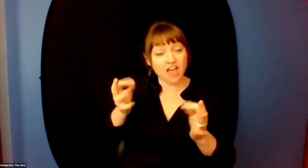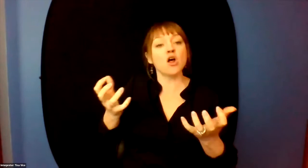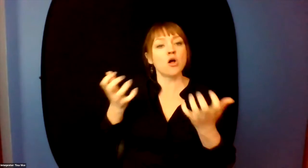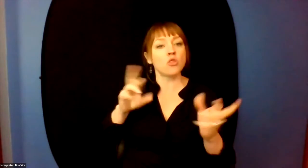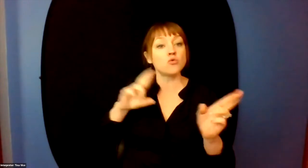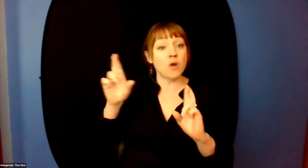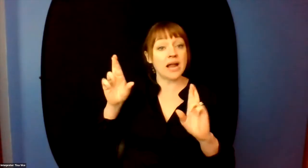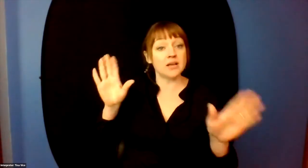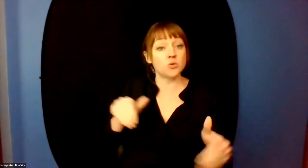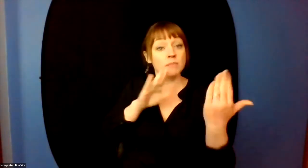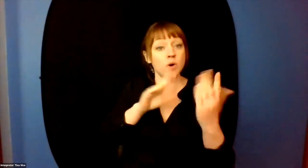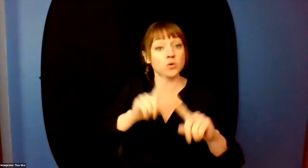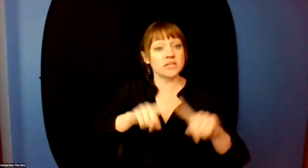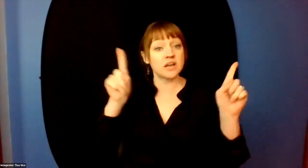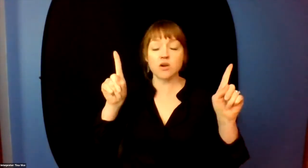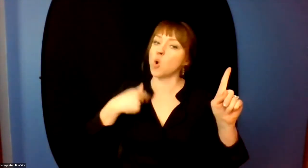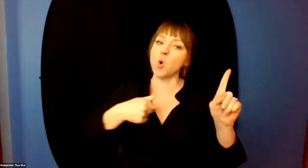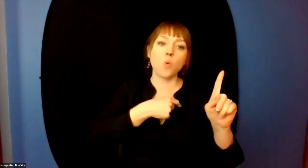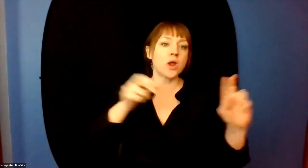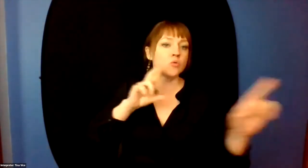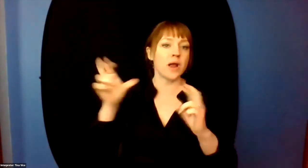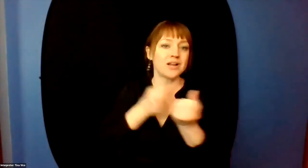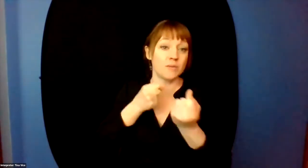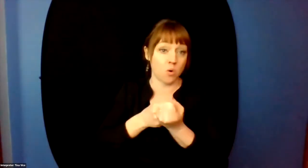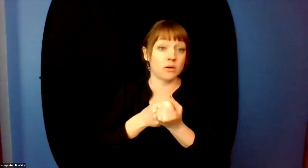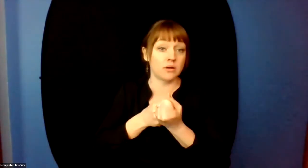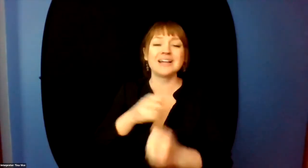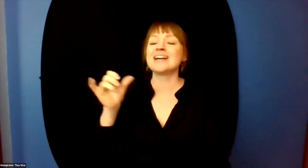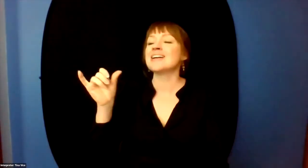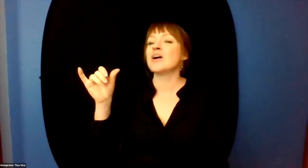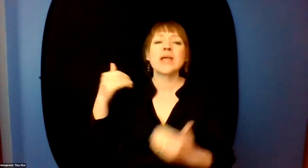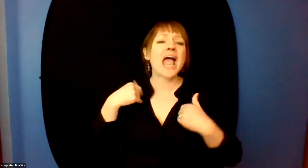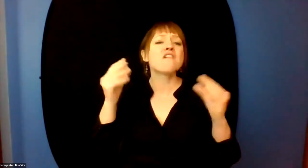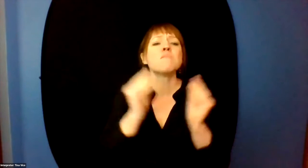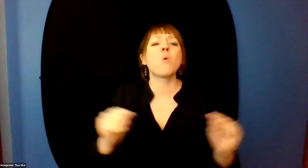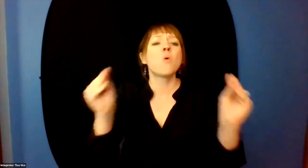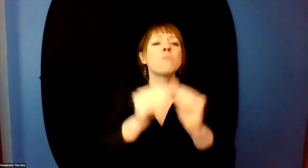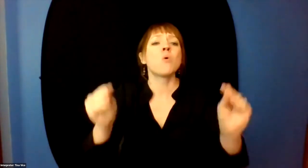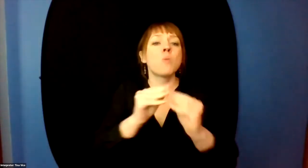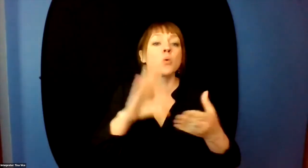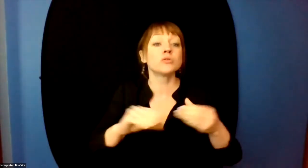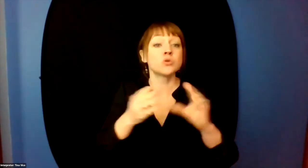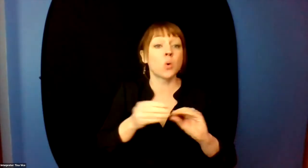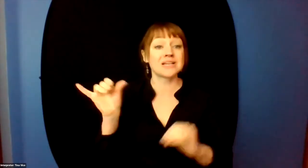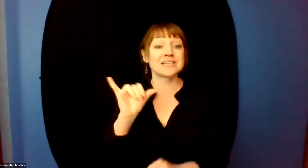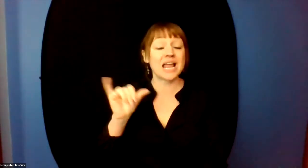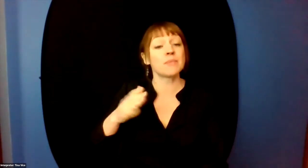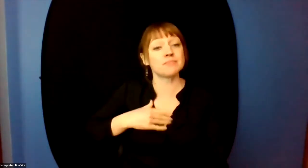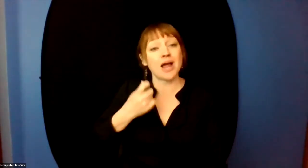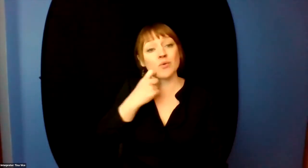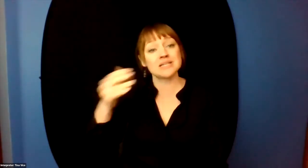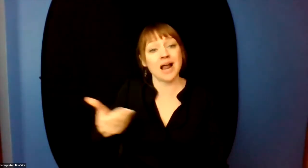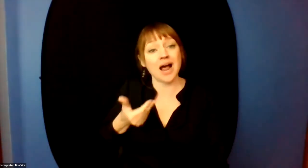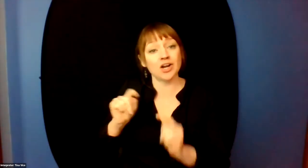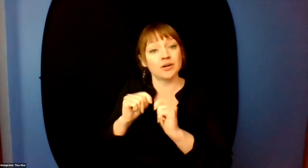them. And we have more stories like my newest hire here. So that's how we're approaching families on this end. Same idea.